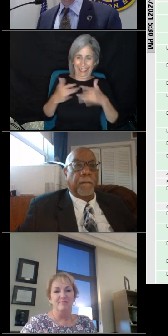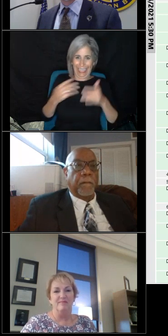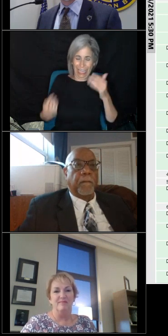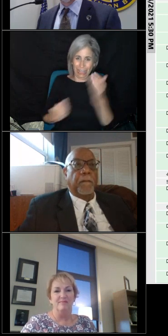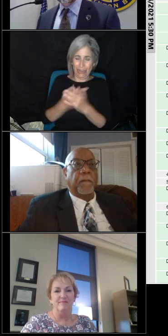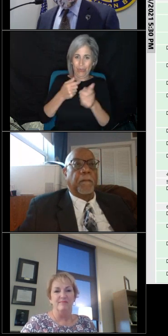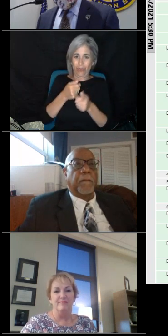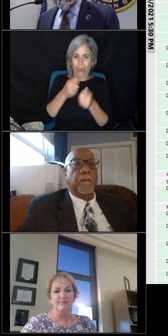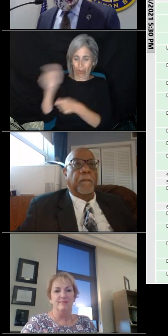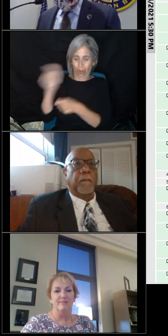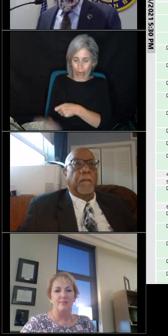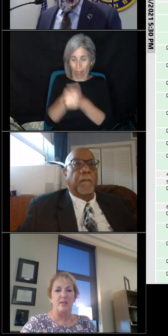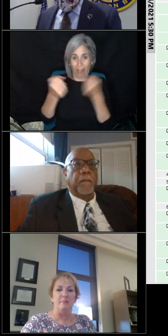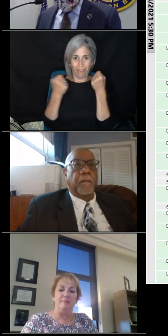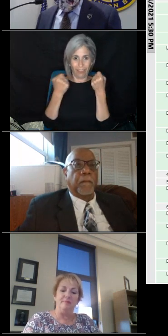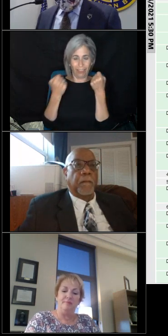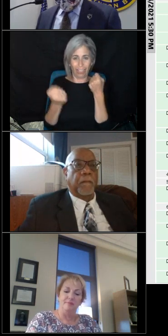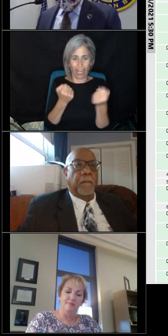next season.